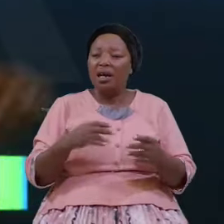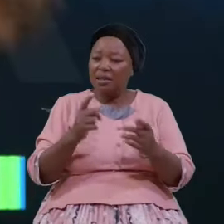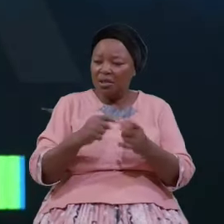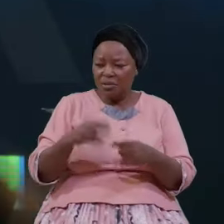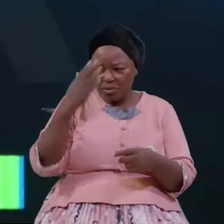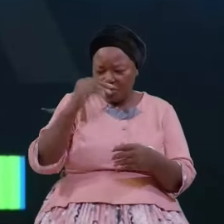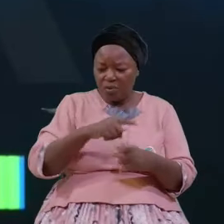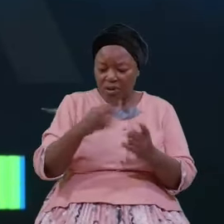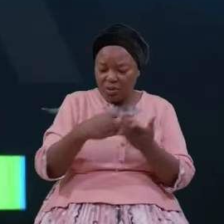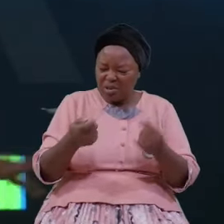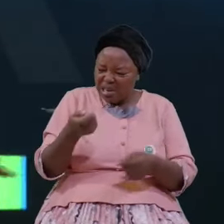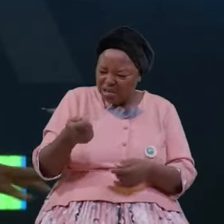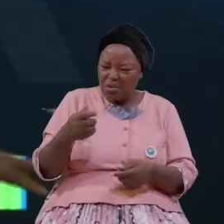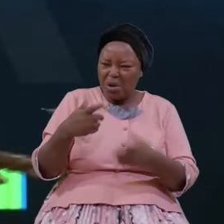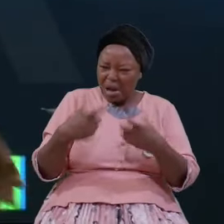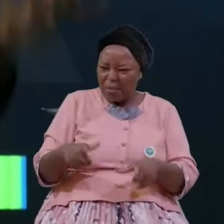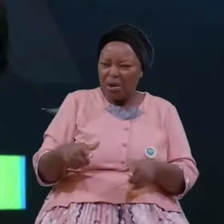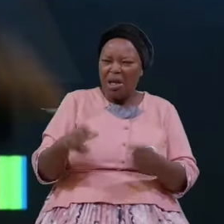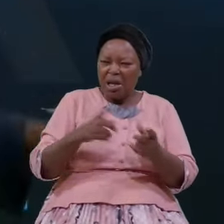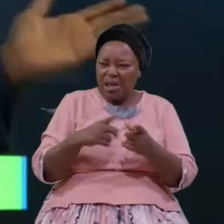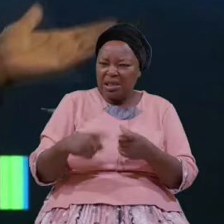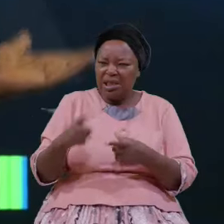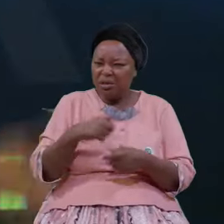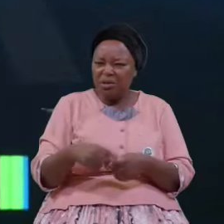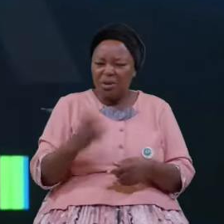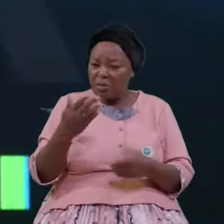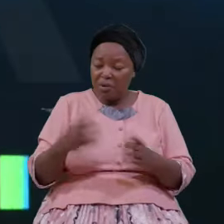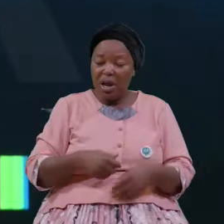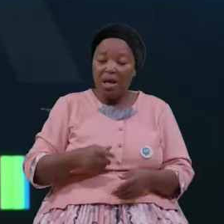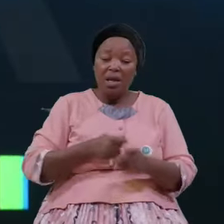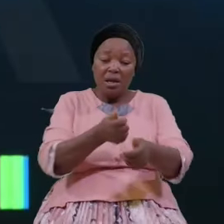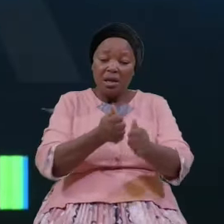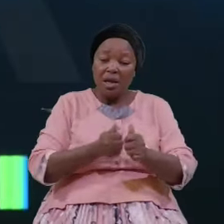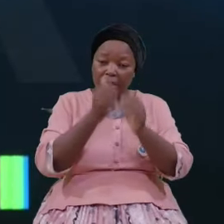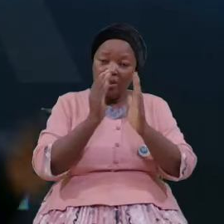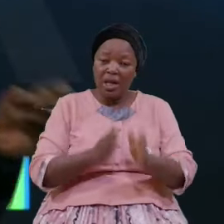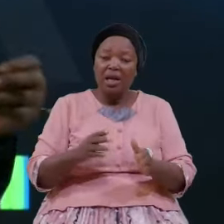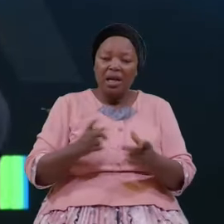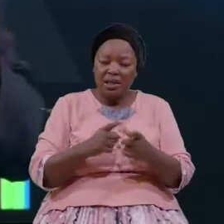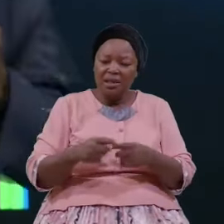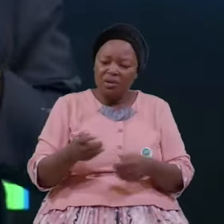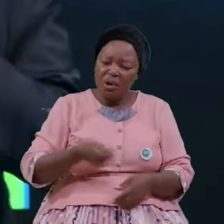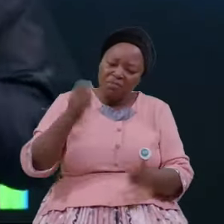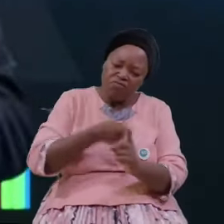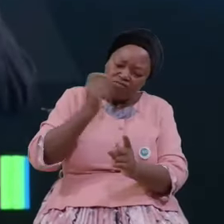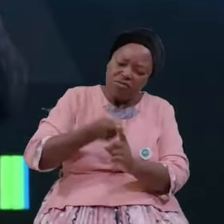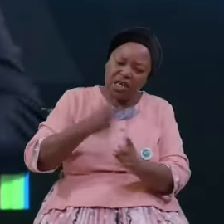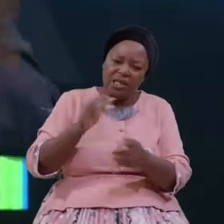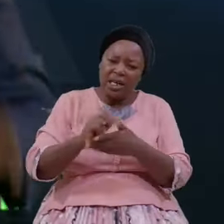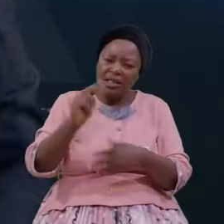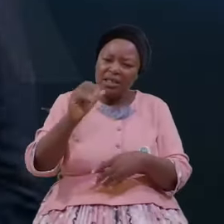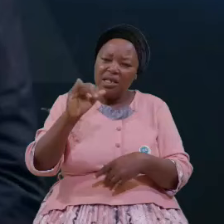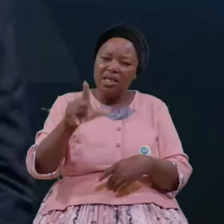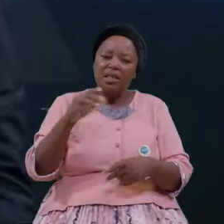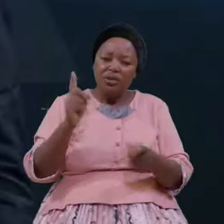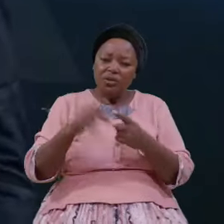like a carpenter, and you are knocking the hammer, the nail into the wood, and then you mistakenly